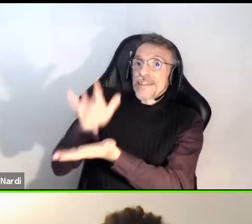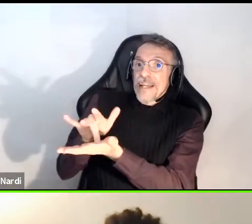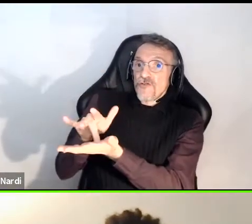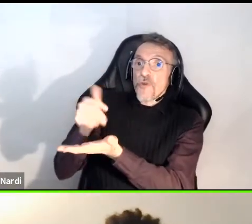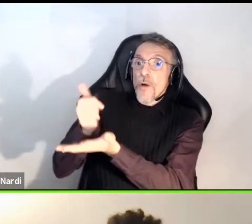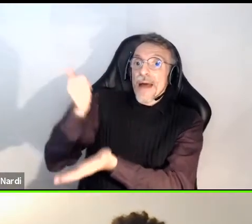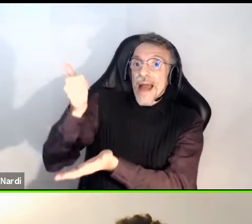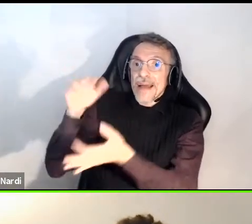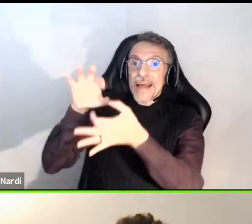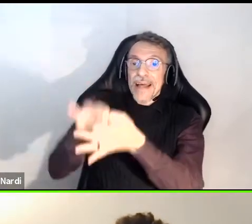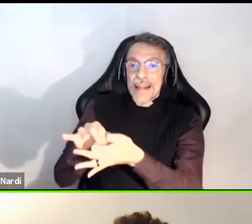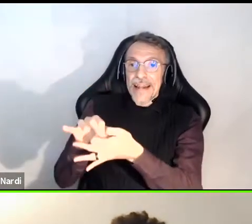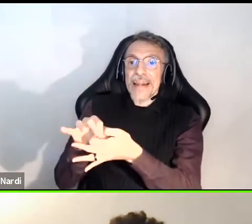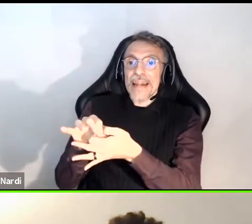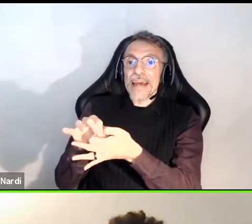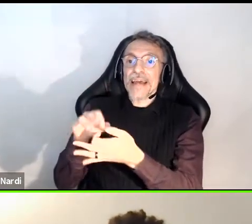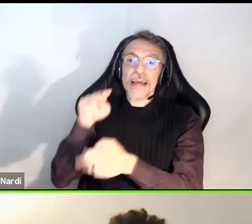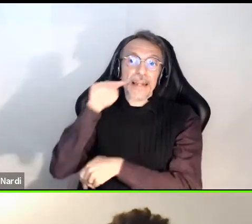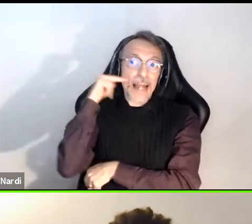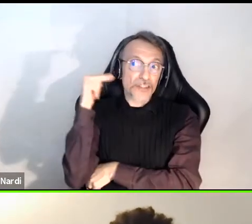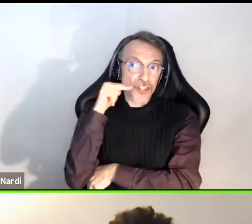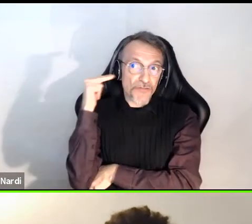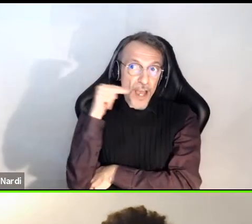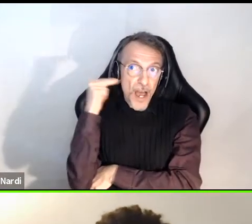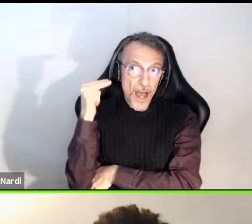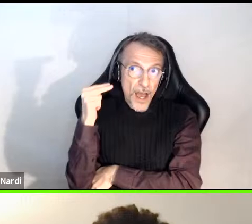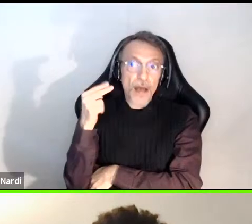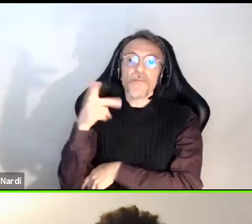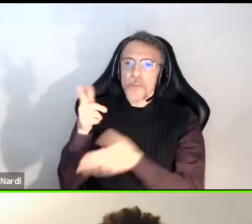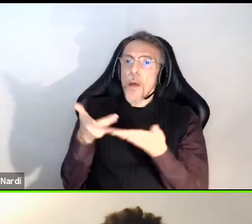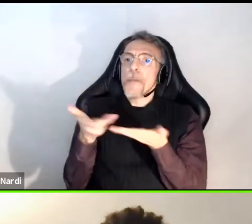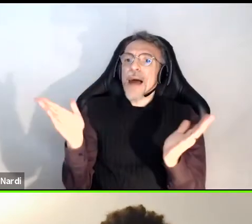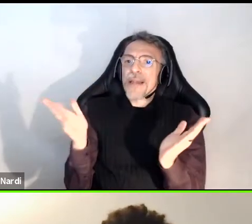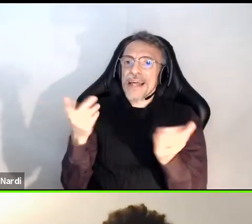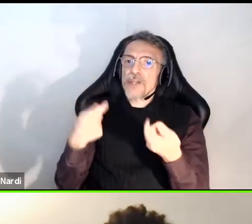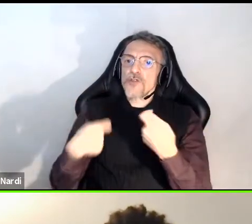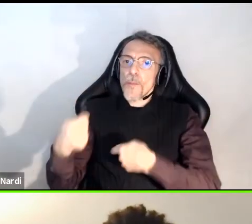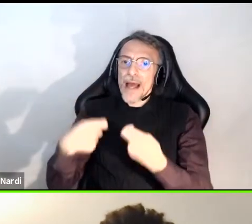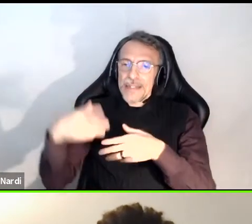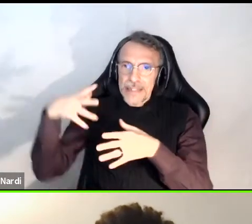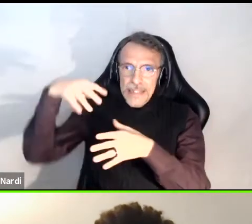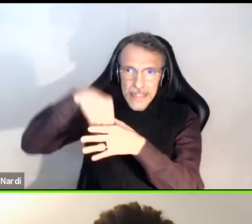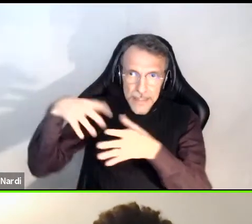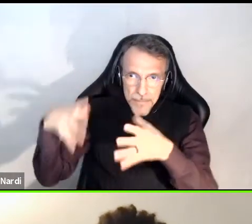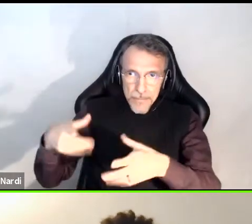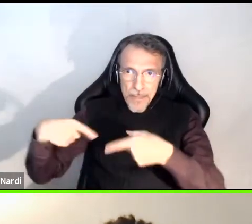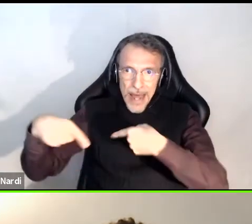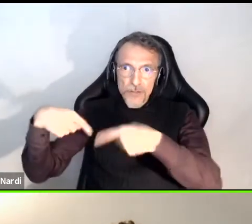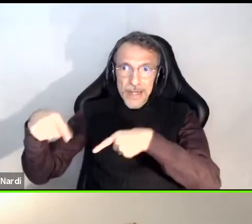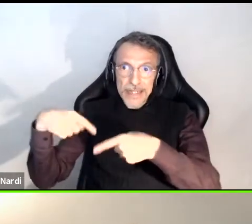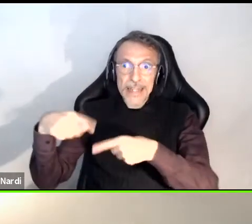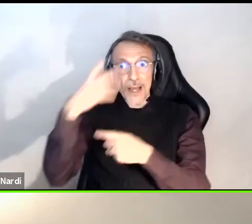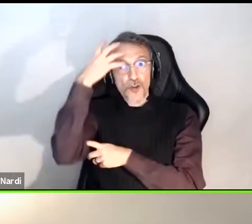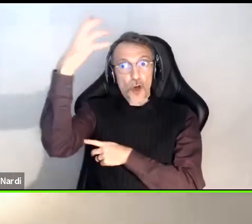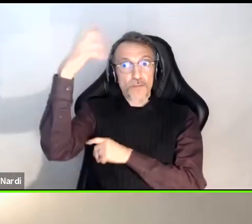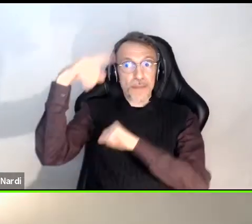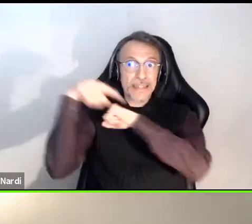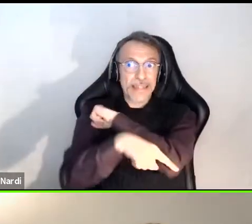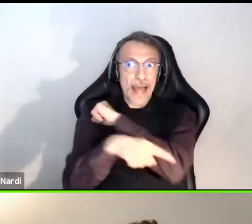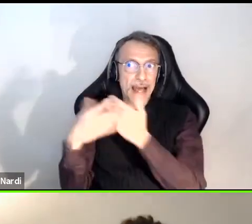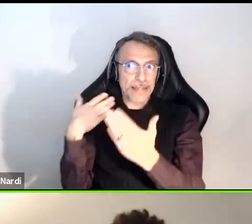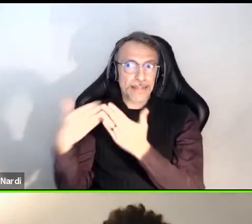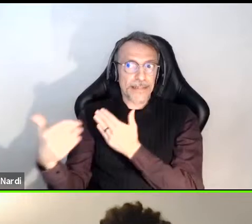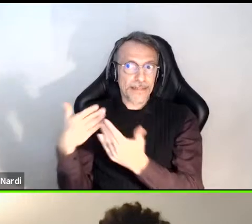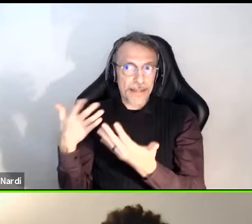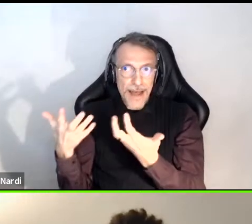Nigeria. He's an expert in public domestic debt management and subnational government debt. So Andreas and